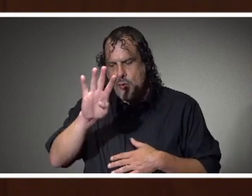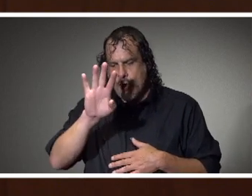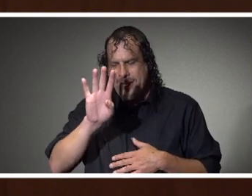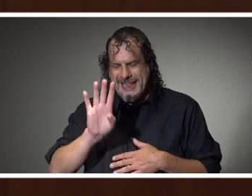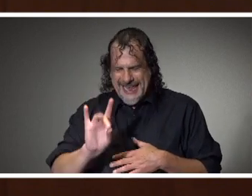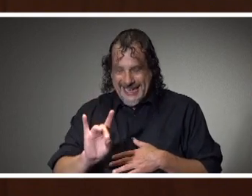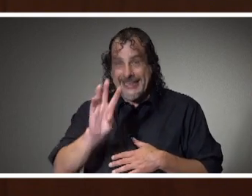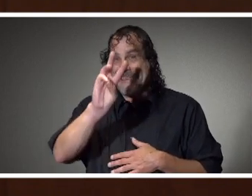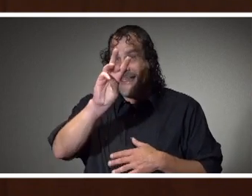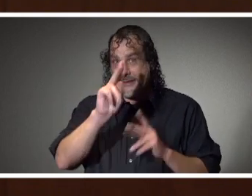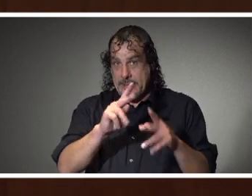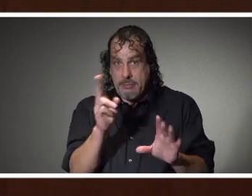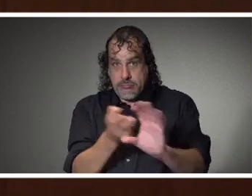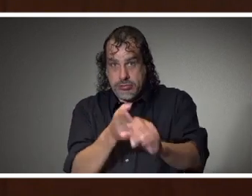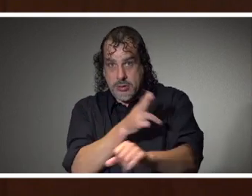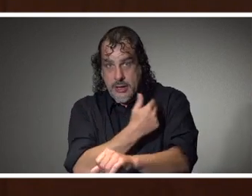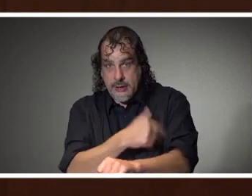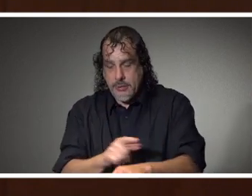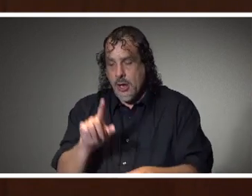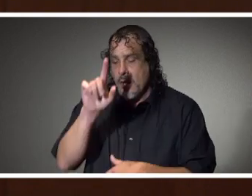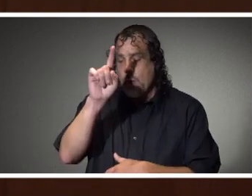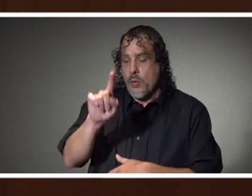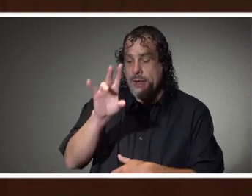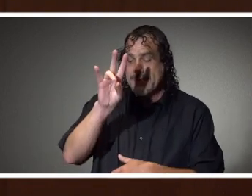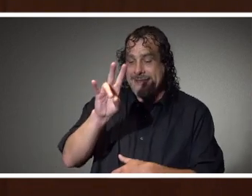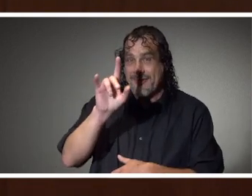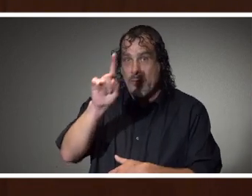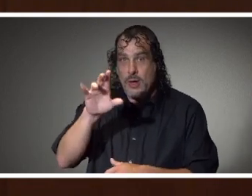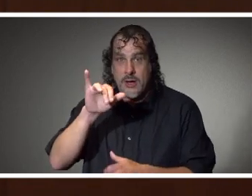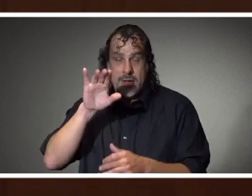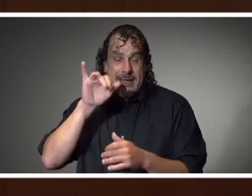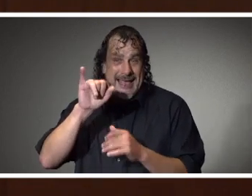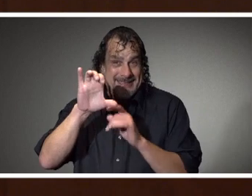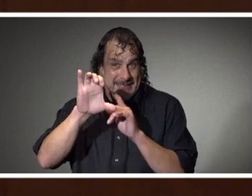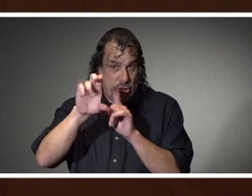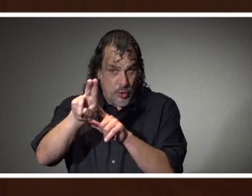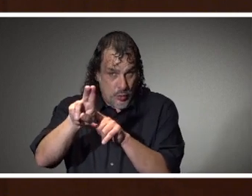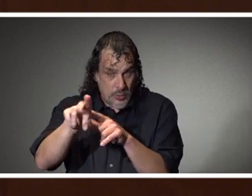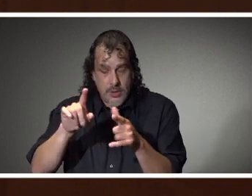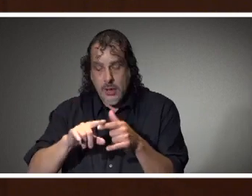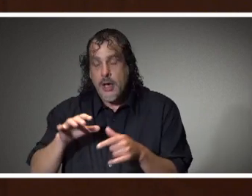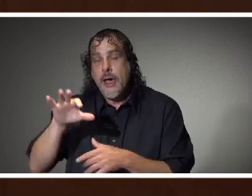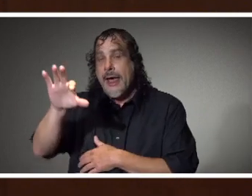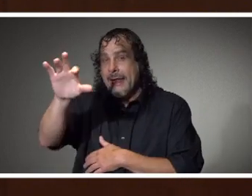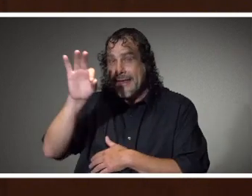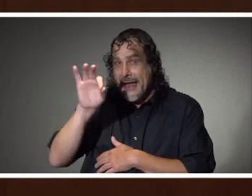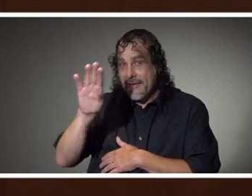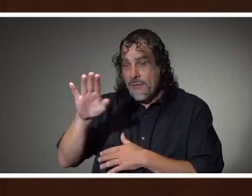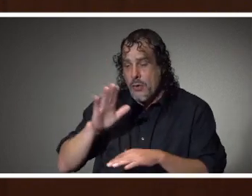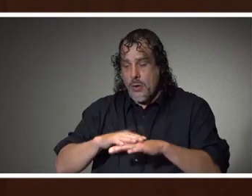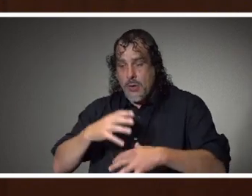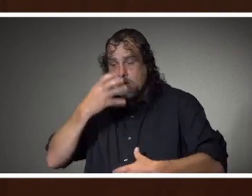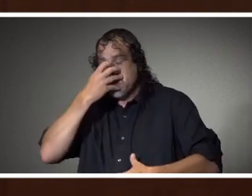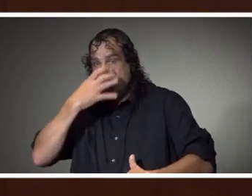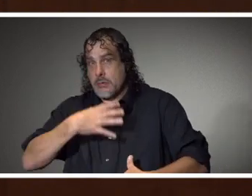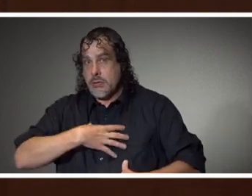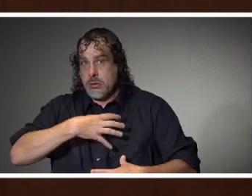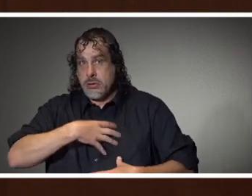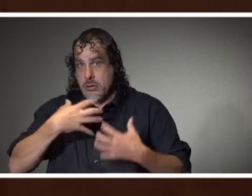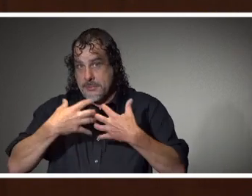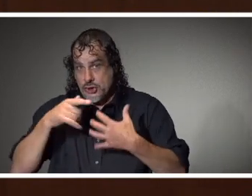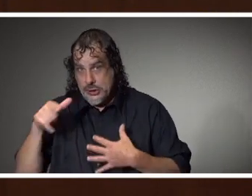with coronavirus, 171 on intensive care unit, and 94 on mechanical ventilation. We